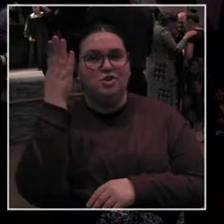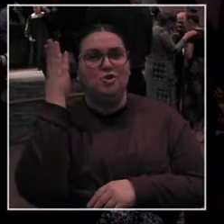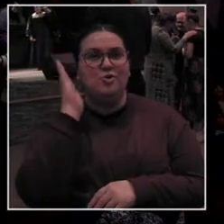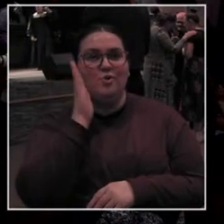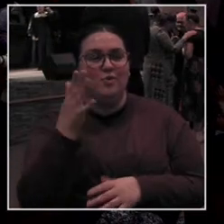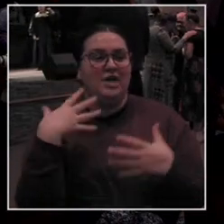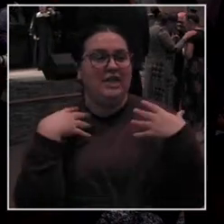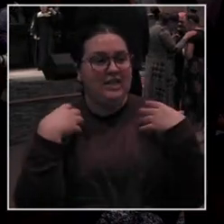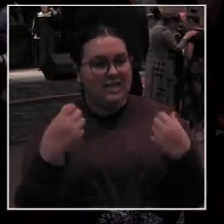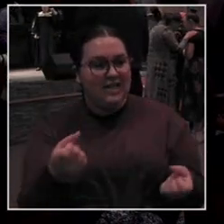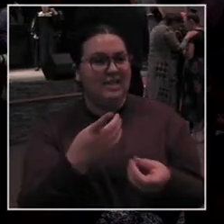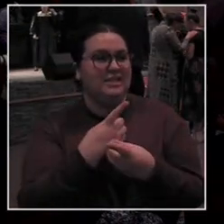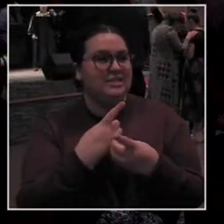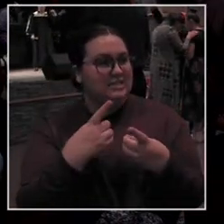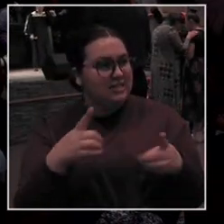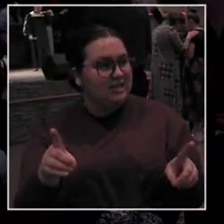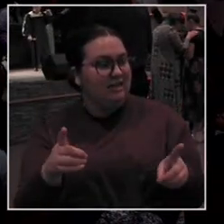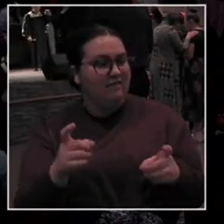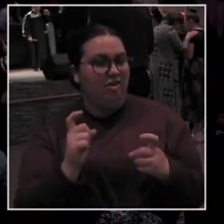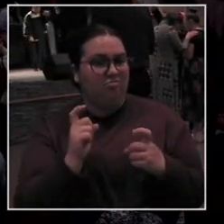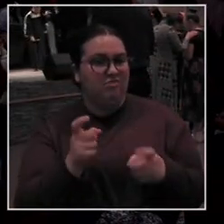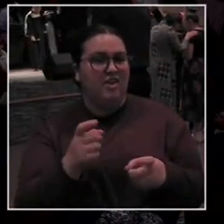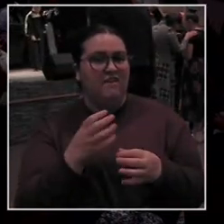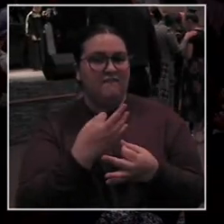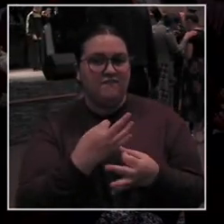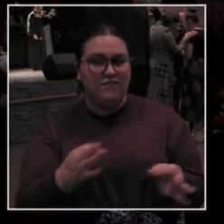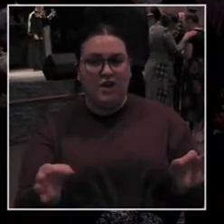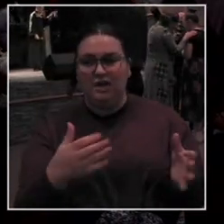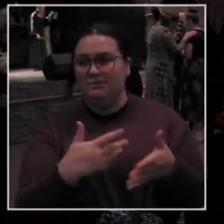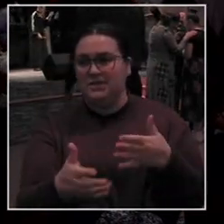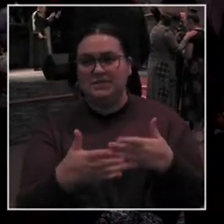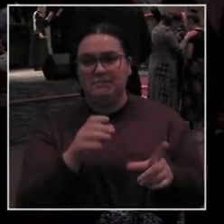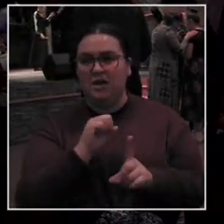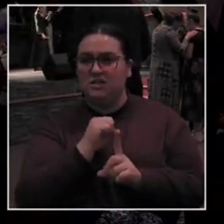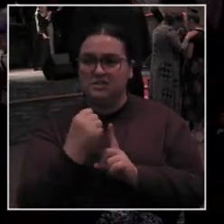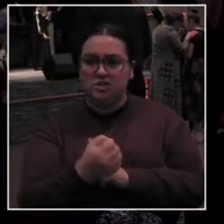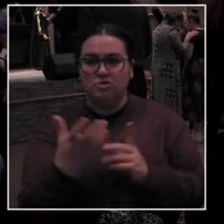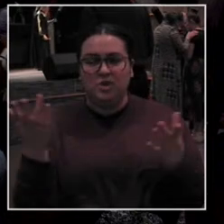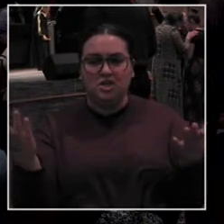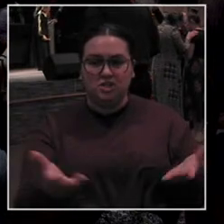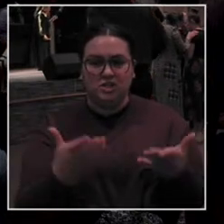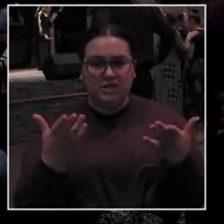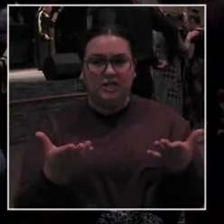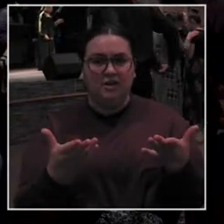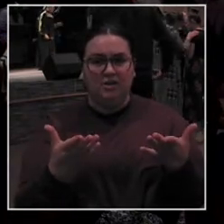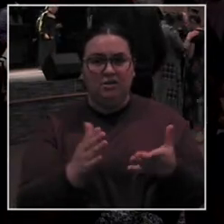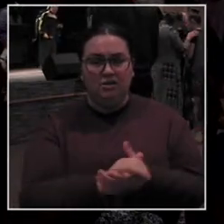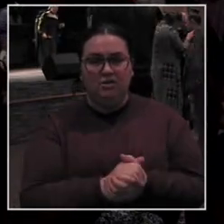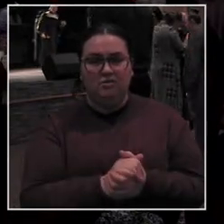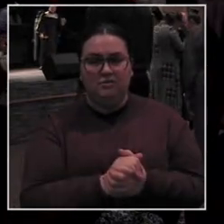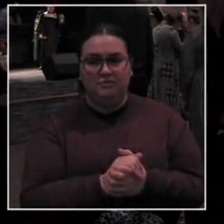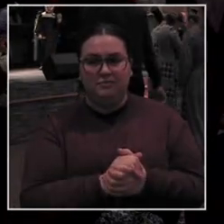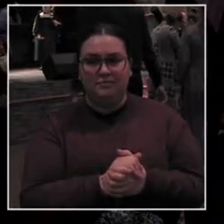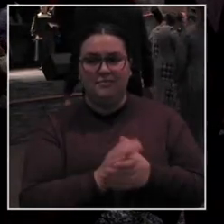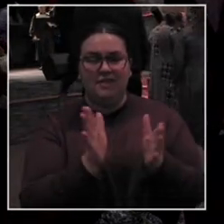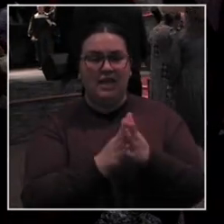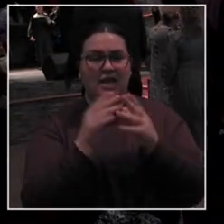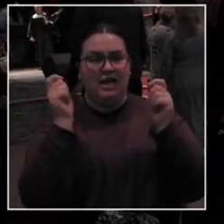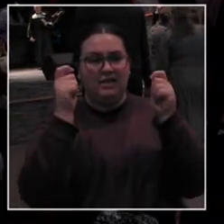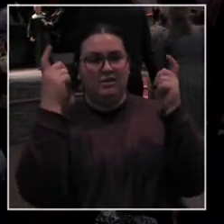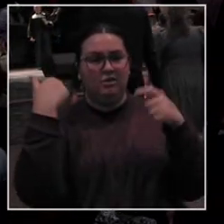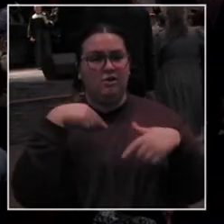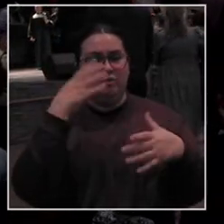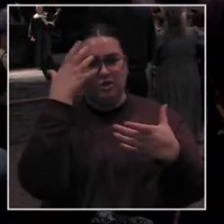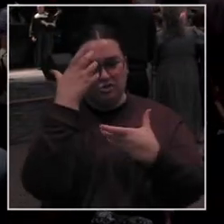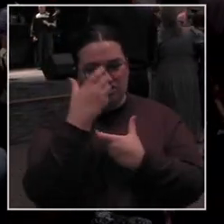free. Whatever the circumstances in this place, Lord, you're in this place. Hallelujah. We trust